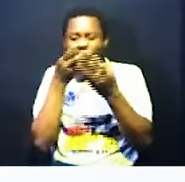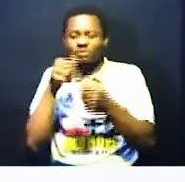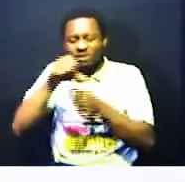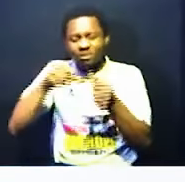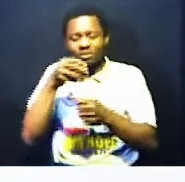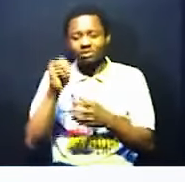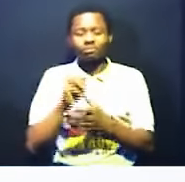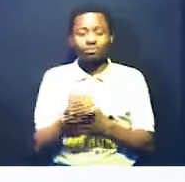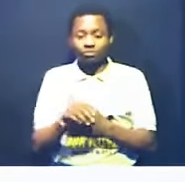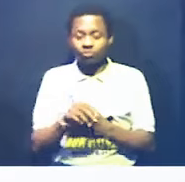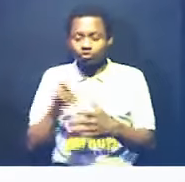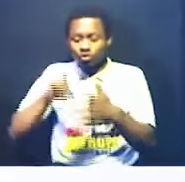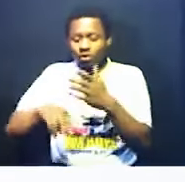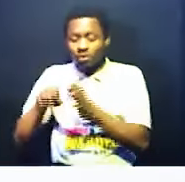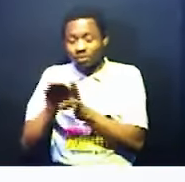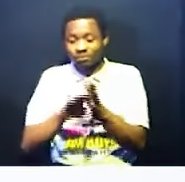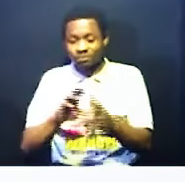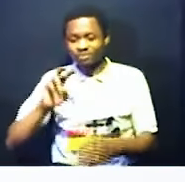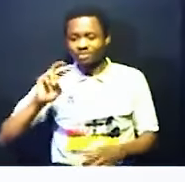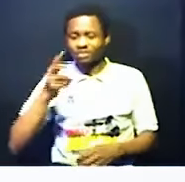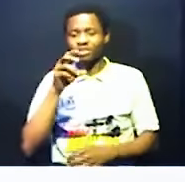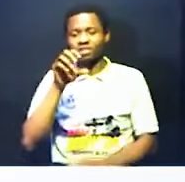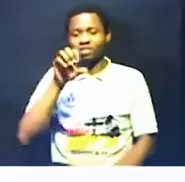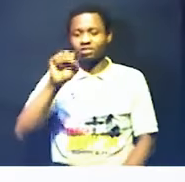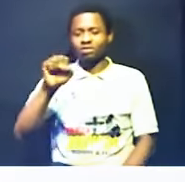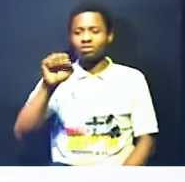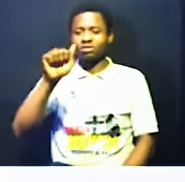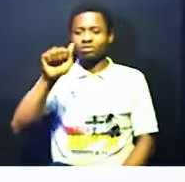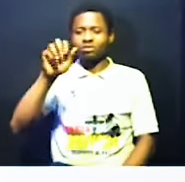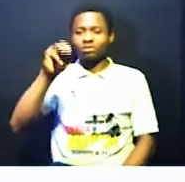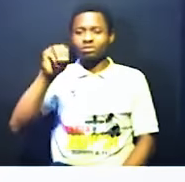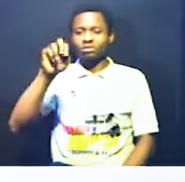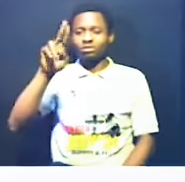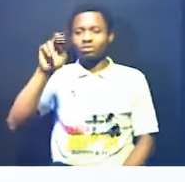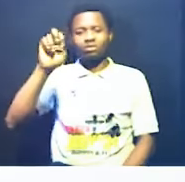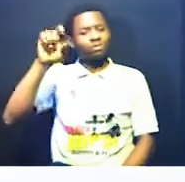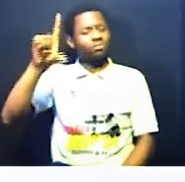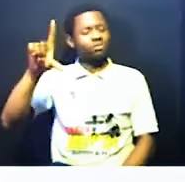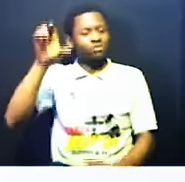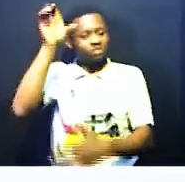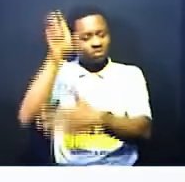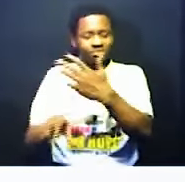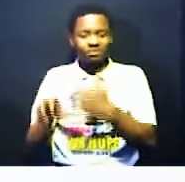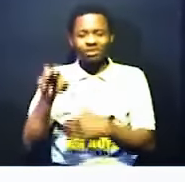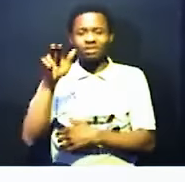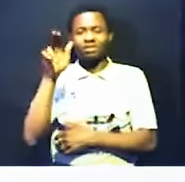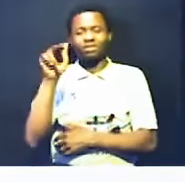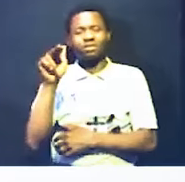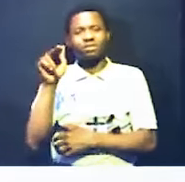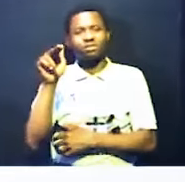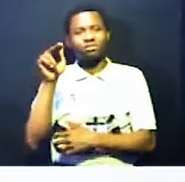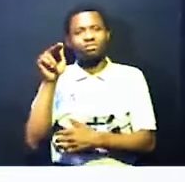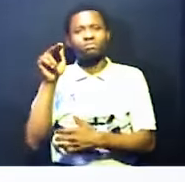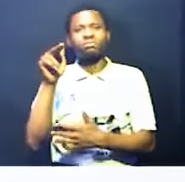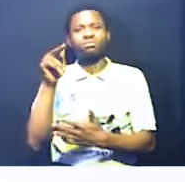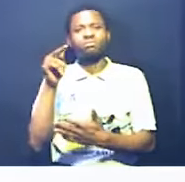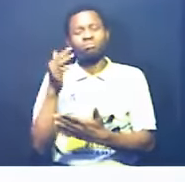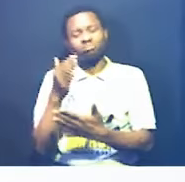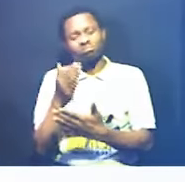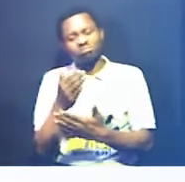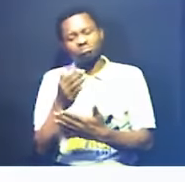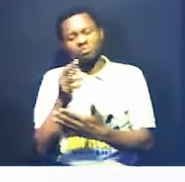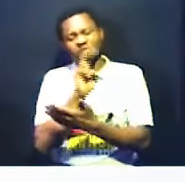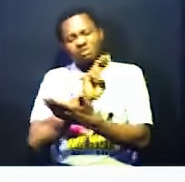let's go to 2 Samuel chapter 13. Then I'll start from verse 17.